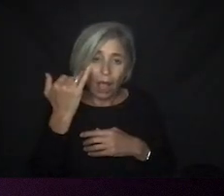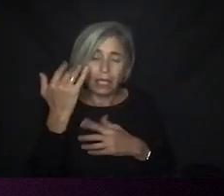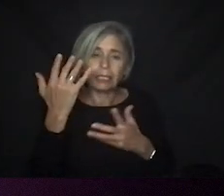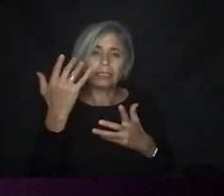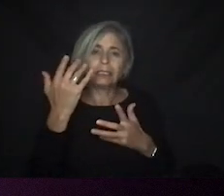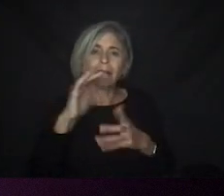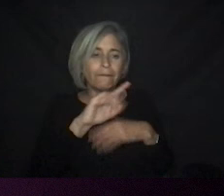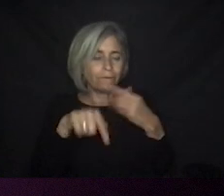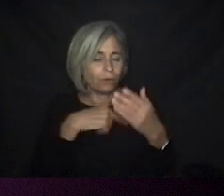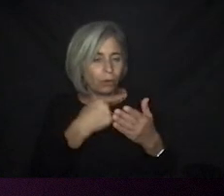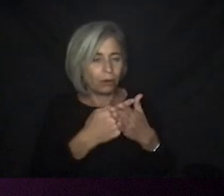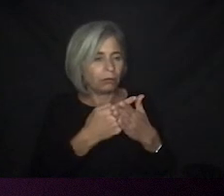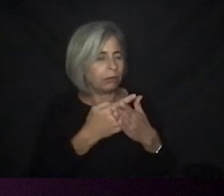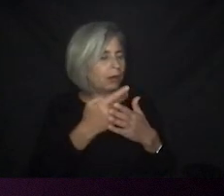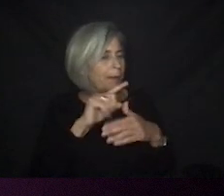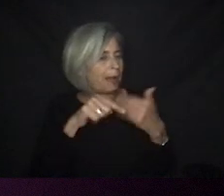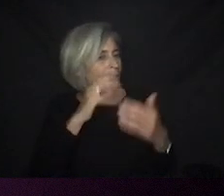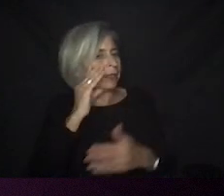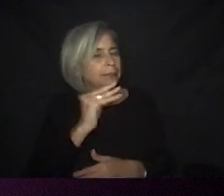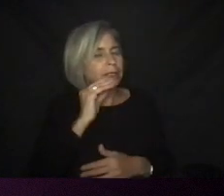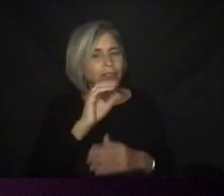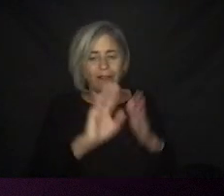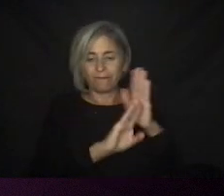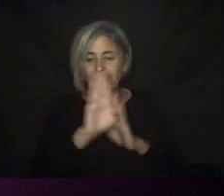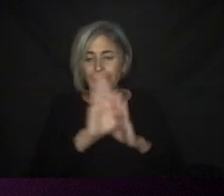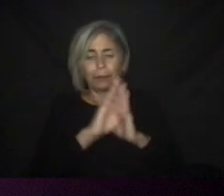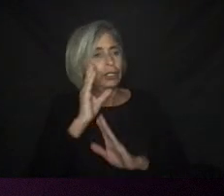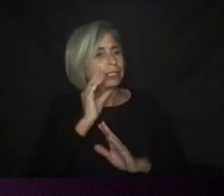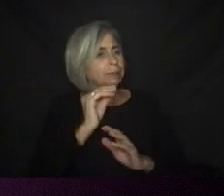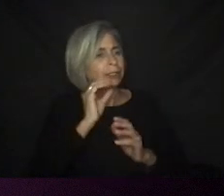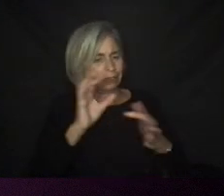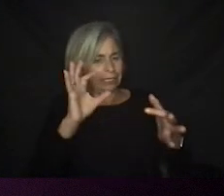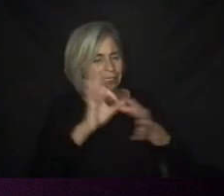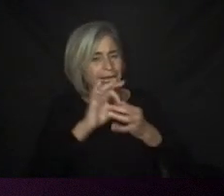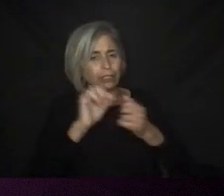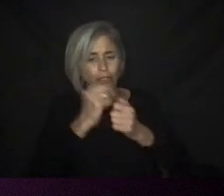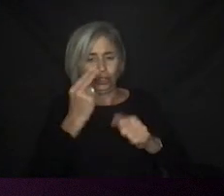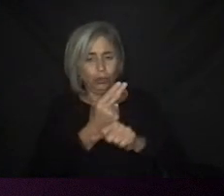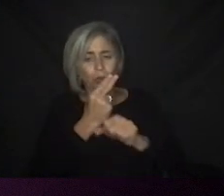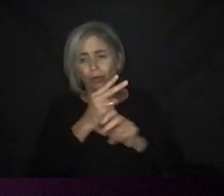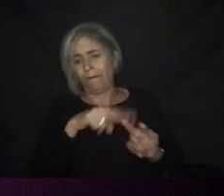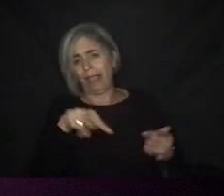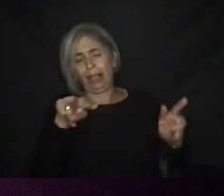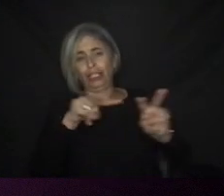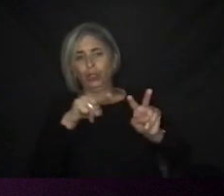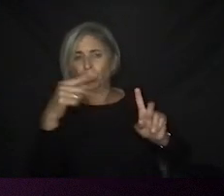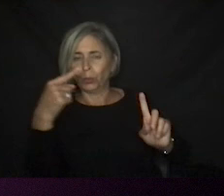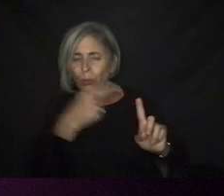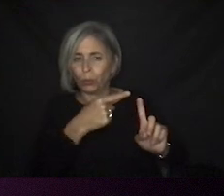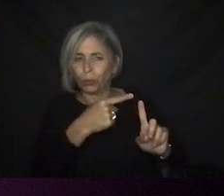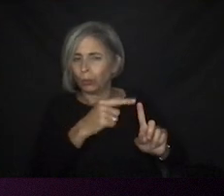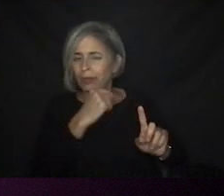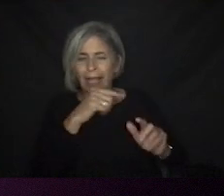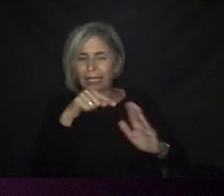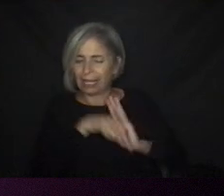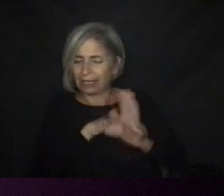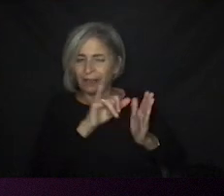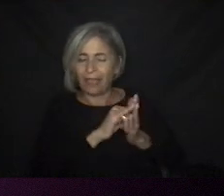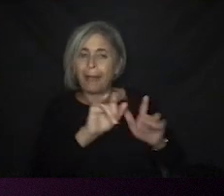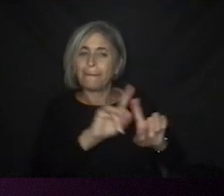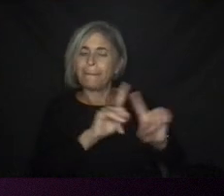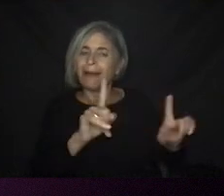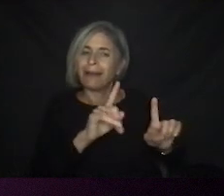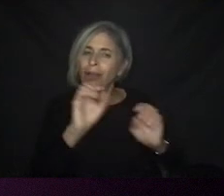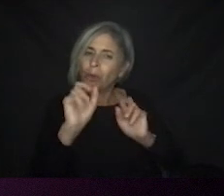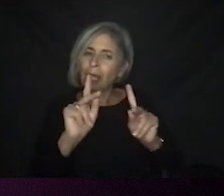developer experience too. You can actually tie developer experience back to user value too. We won't go into that. Okay,